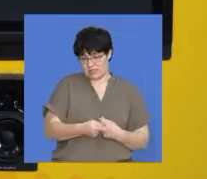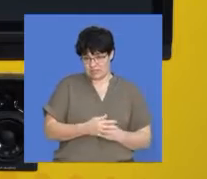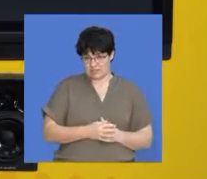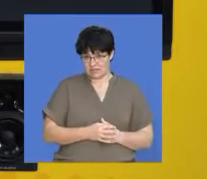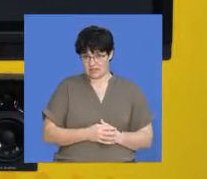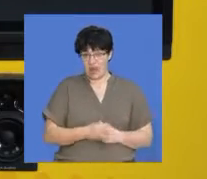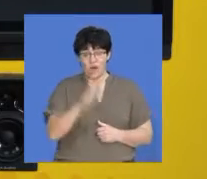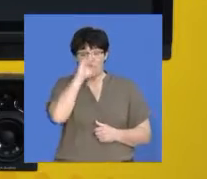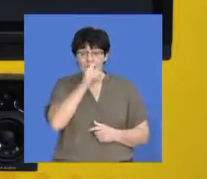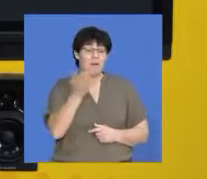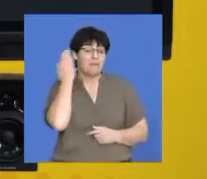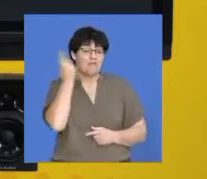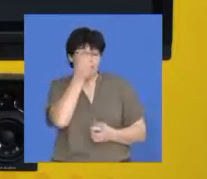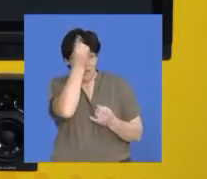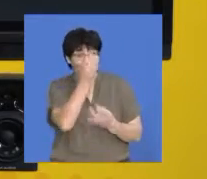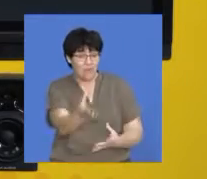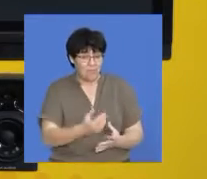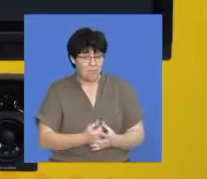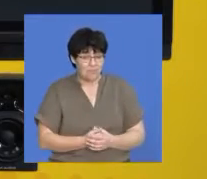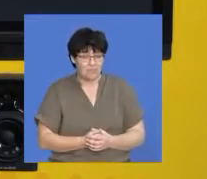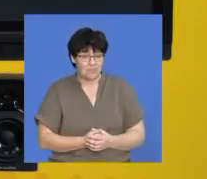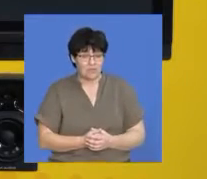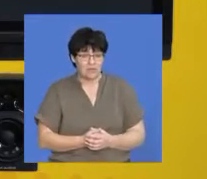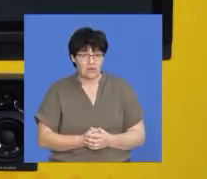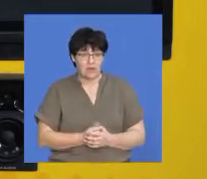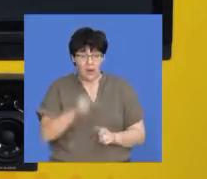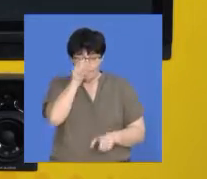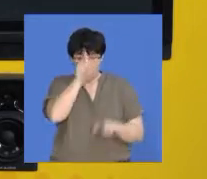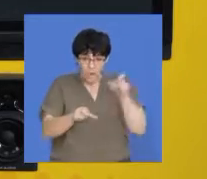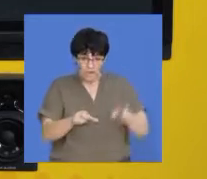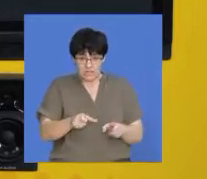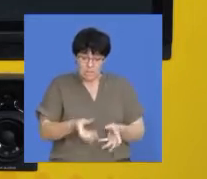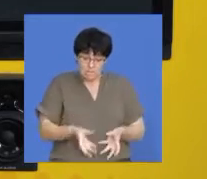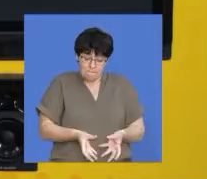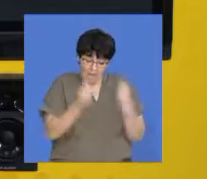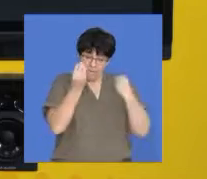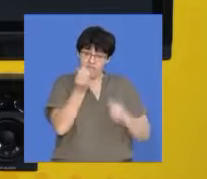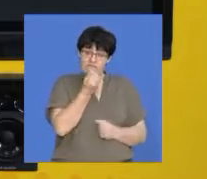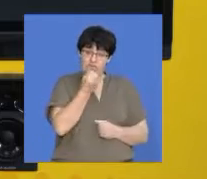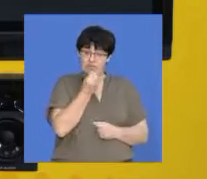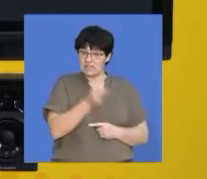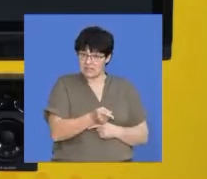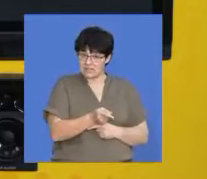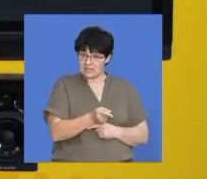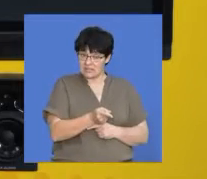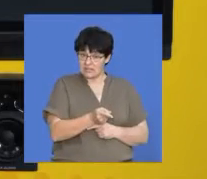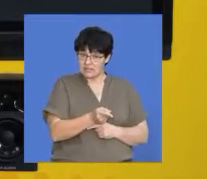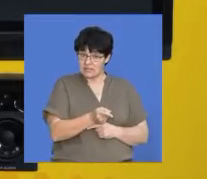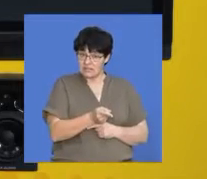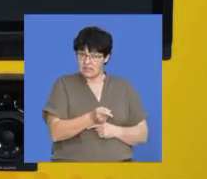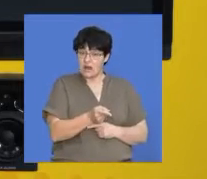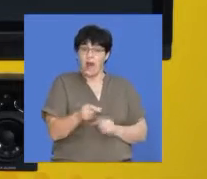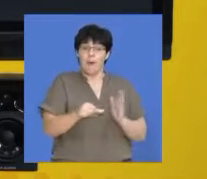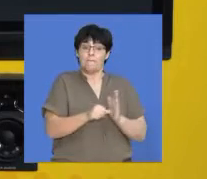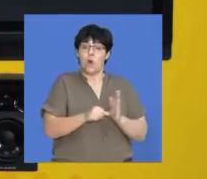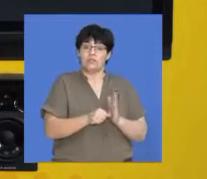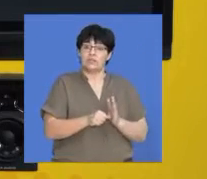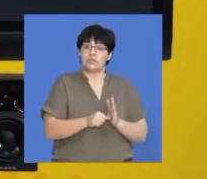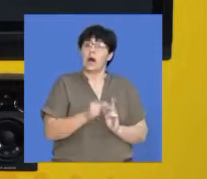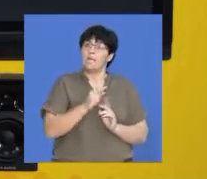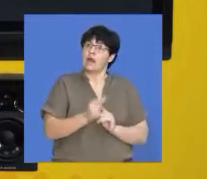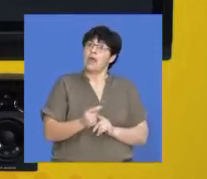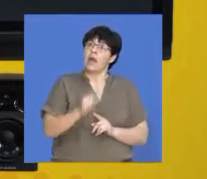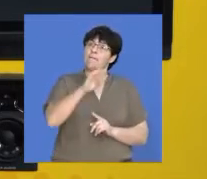guys, remember earlier I told you that for the people who were receiving the meals, what was important was getting the food. It was not the message